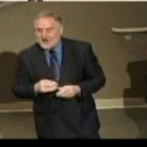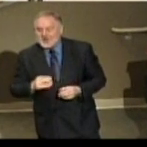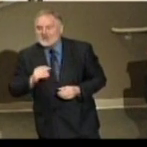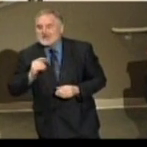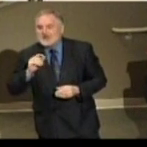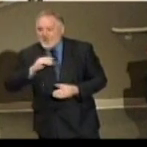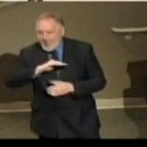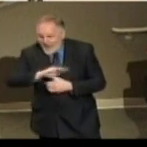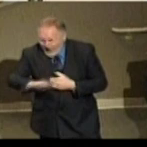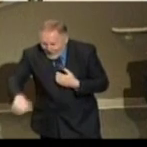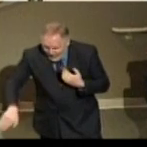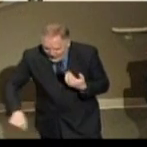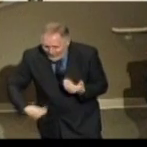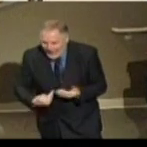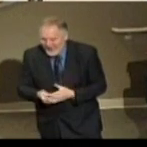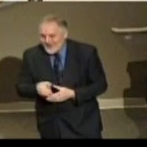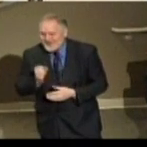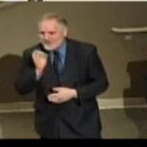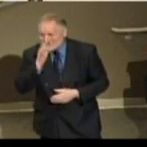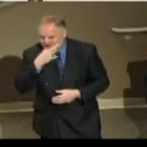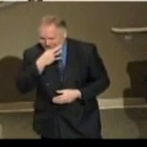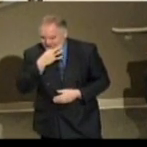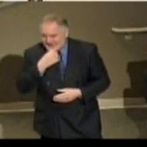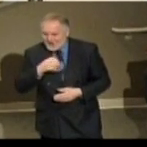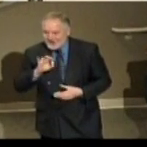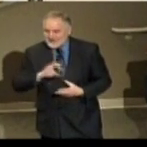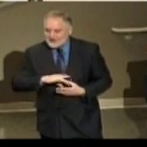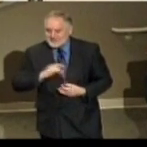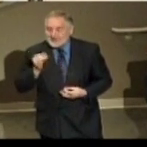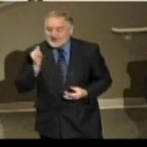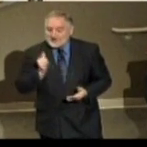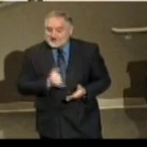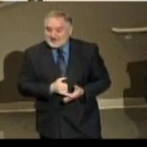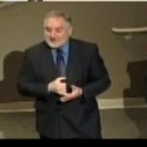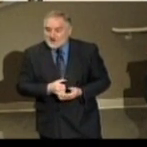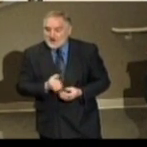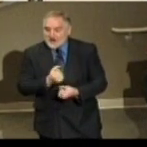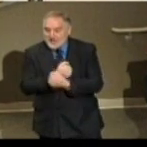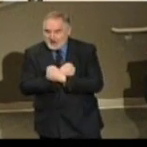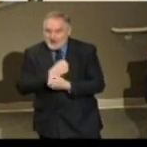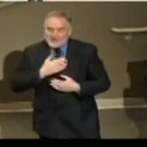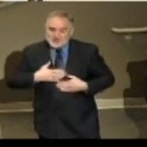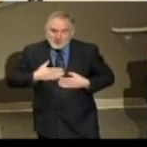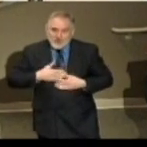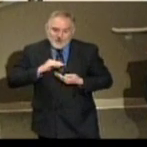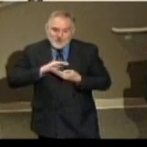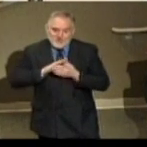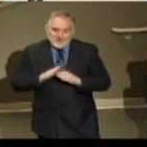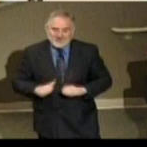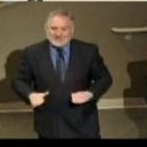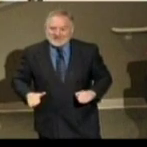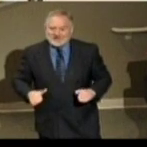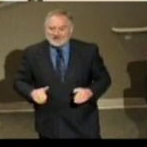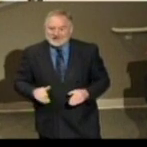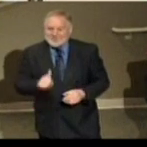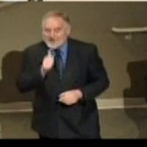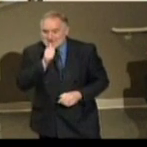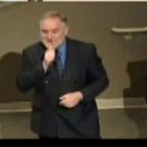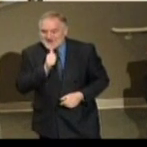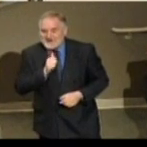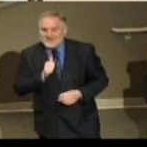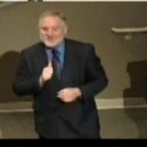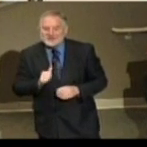It doesn't say fruits, it says the fruit of the Spirit is love, joy, peace,